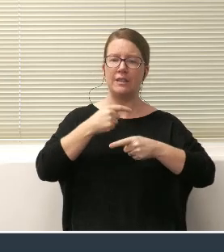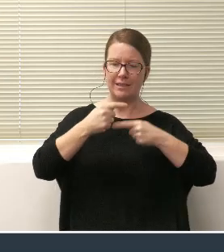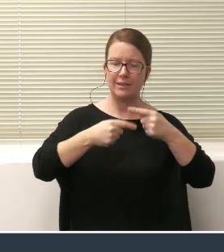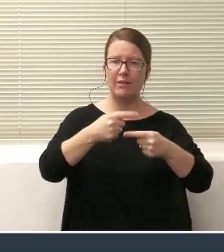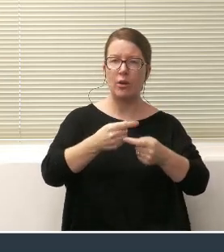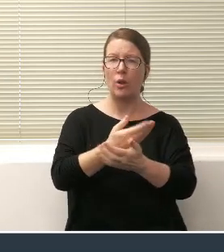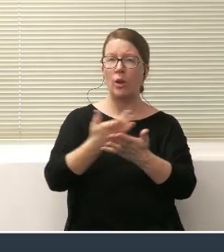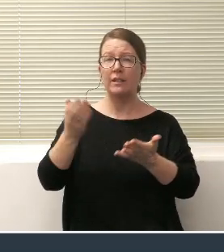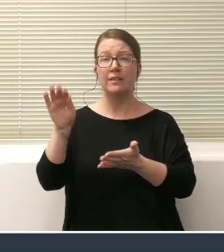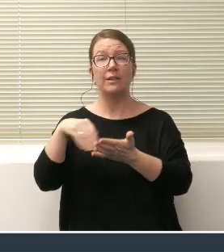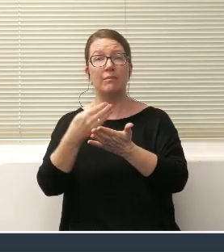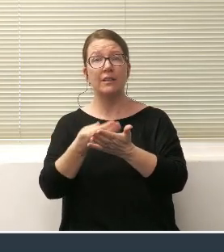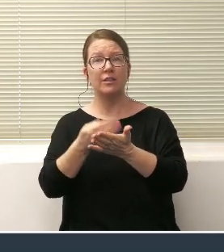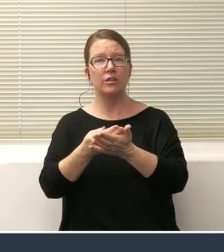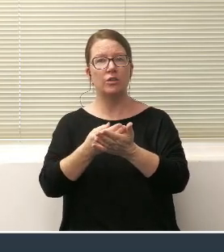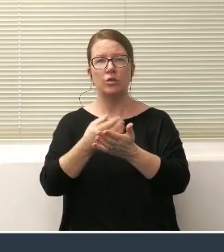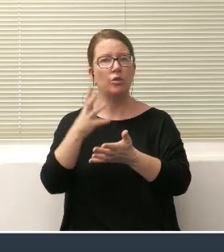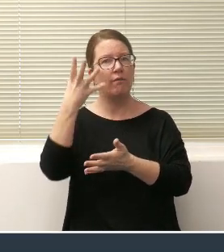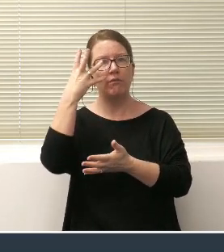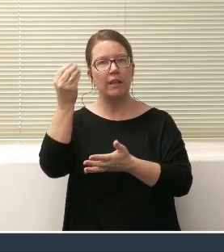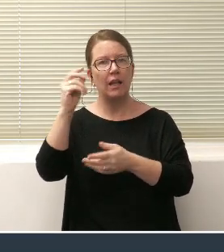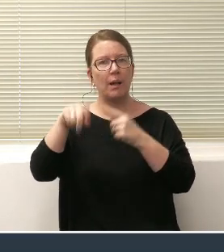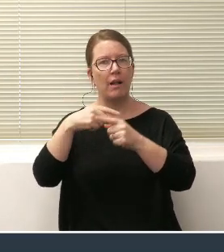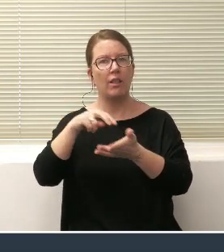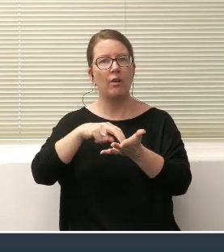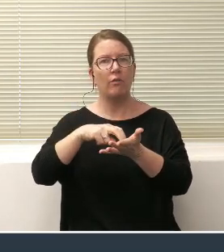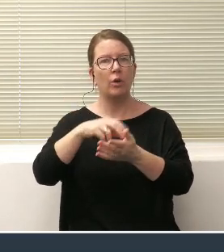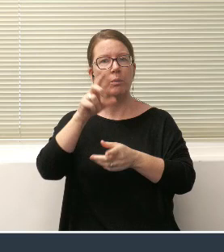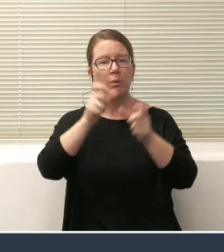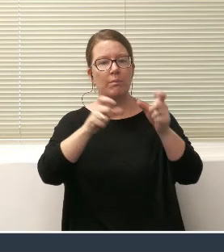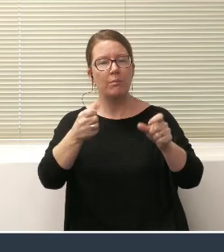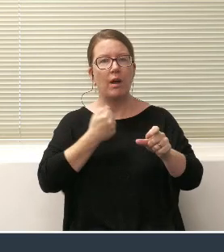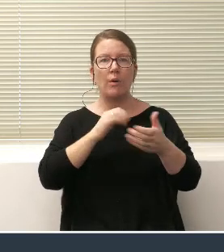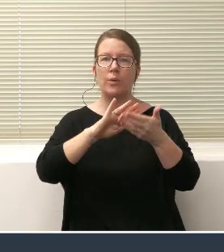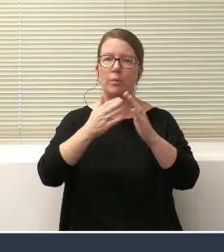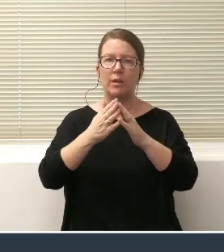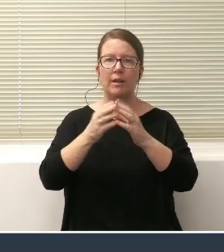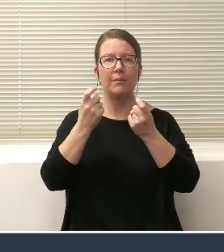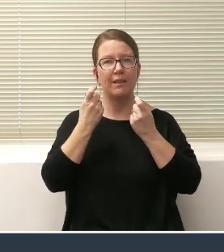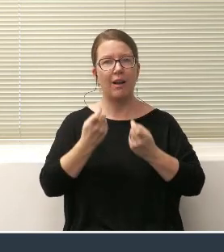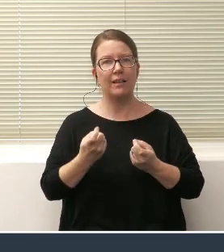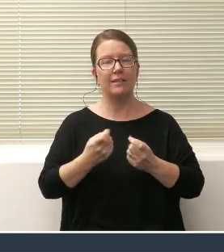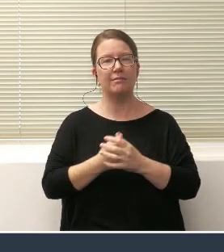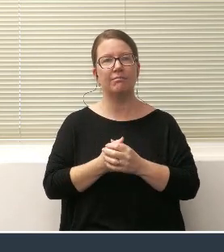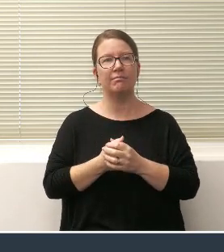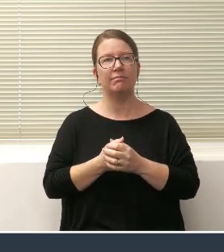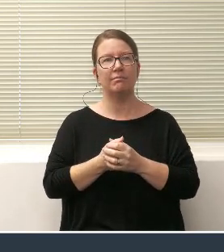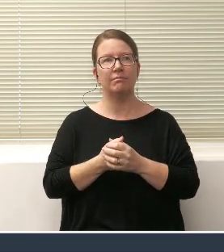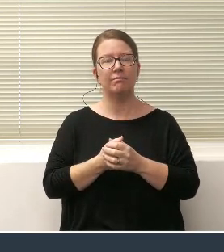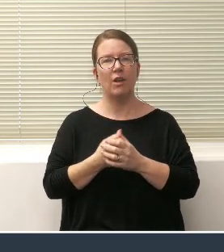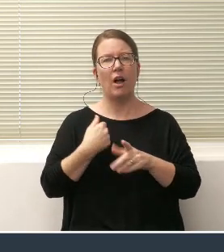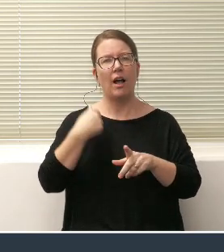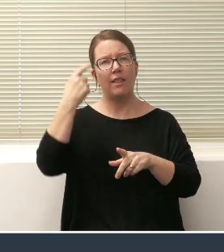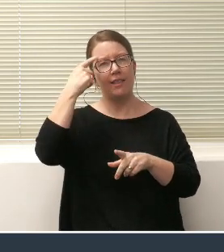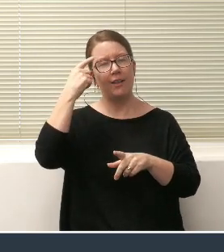had lots of submitters who have said, don't forget about our vulnerable, don't forget to be kind. And I think we've found